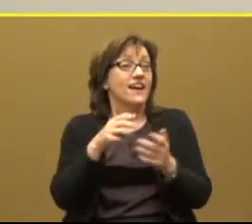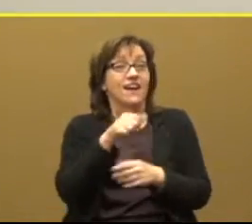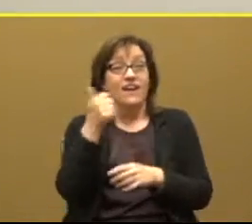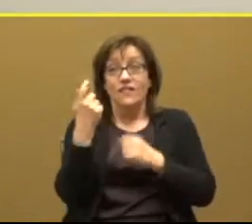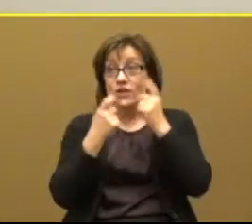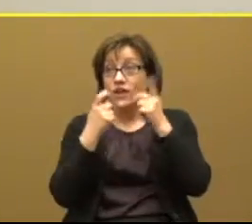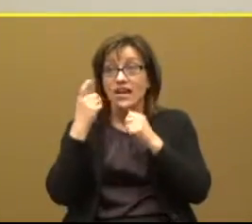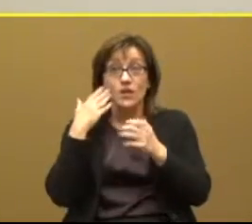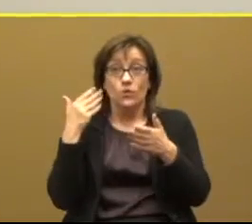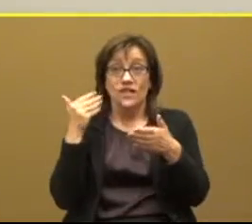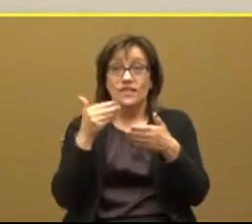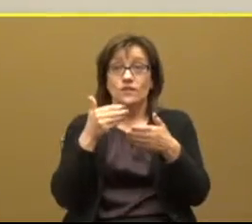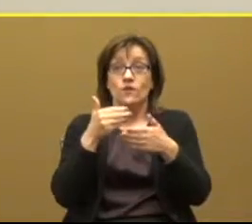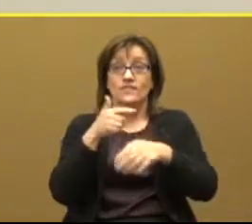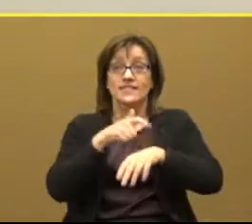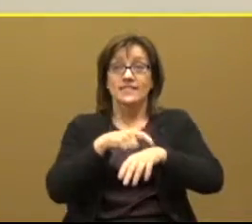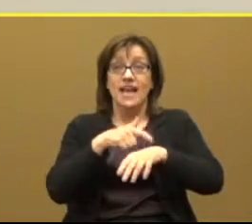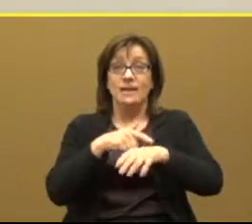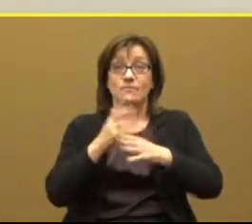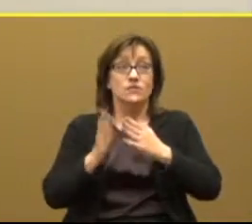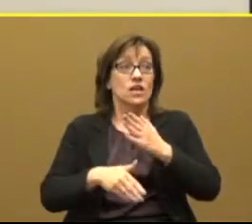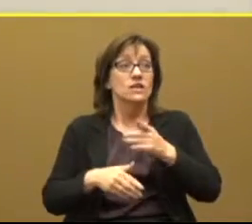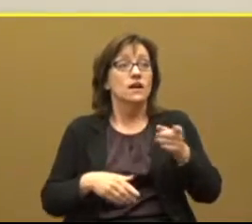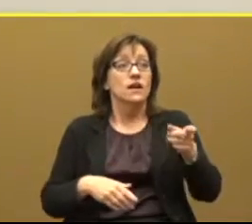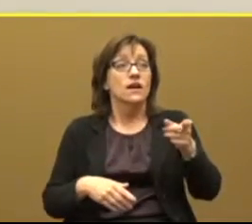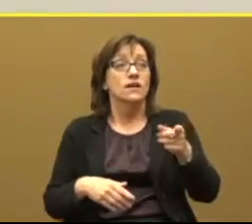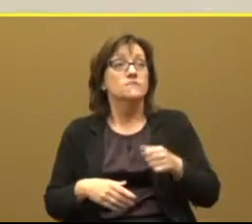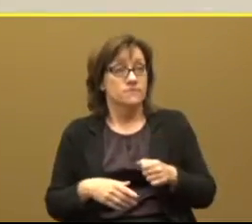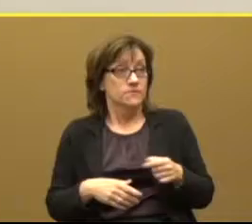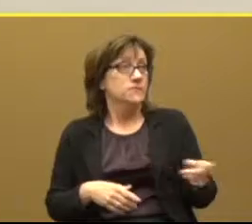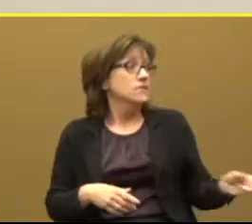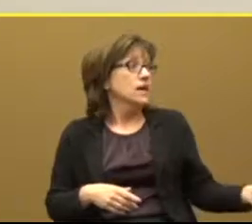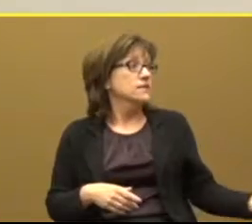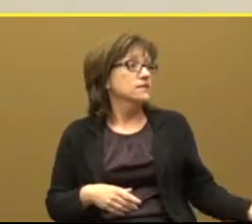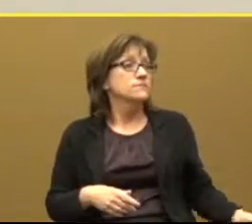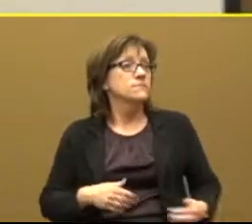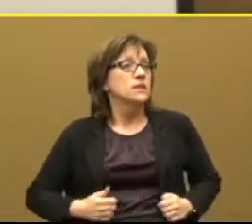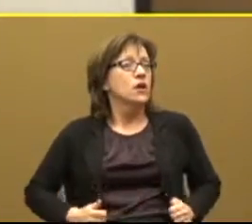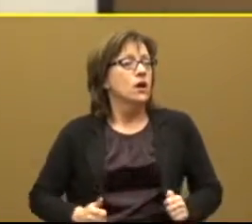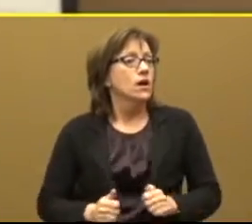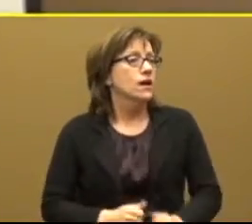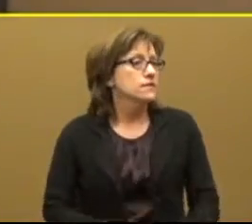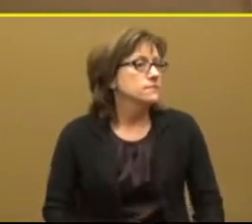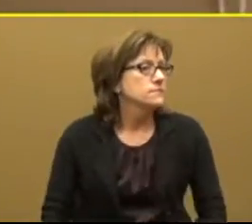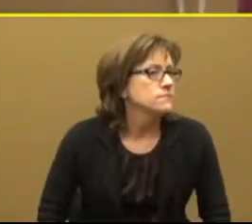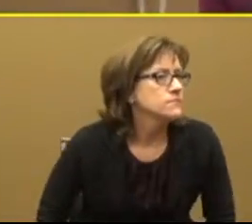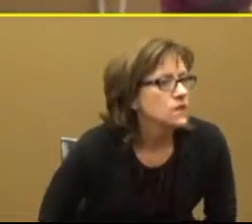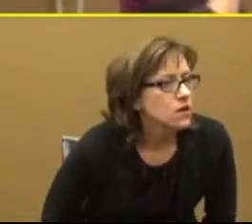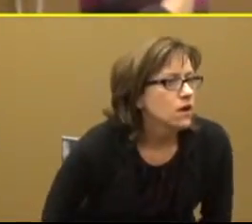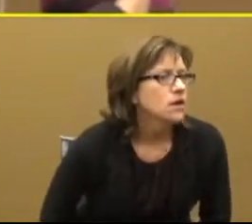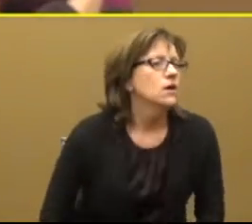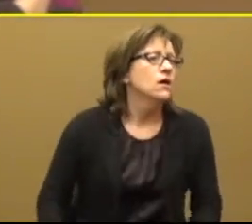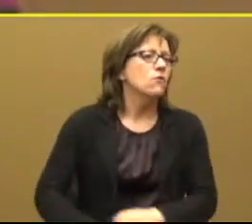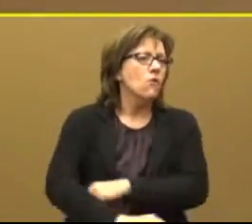know that it's getting close to time to go. Yes?